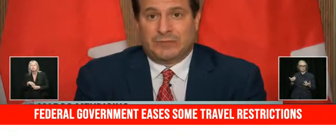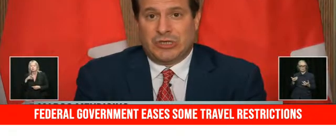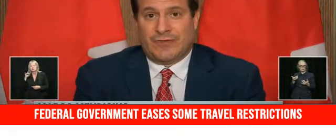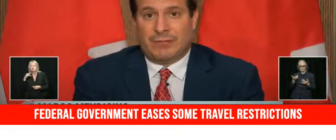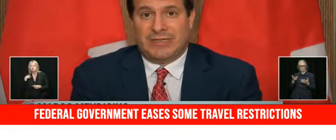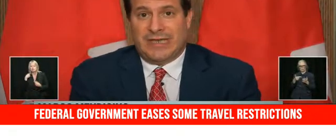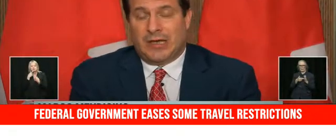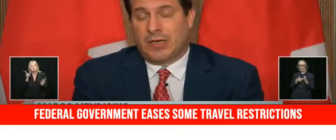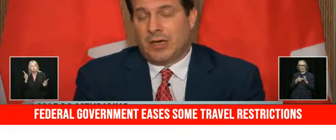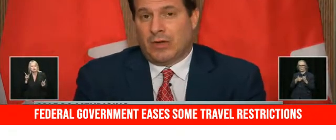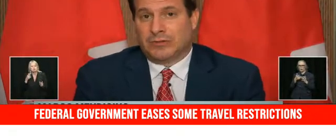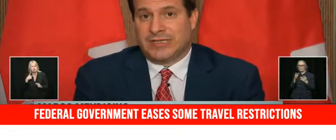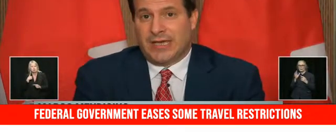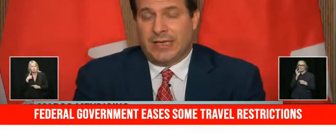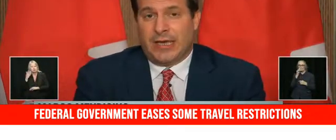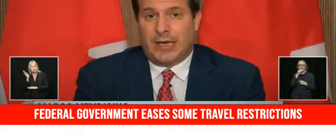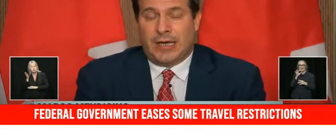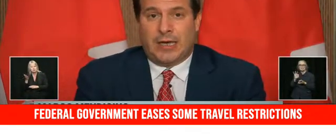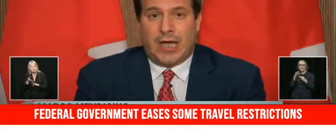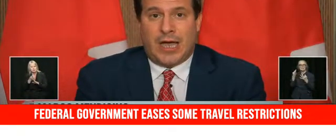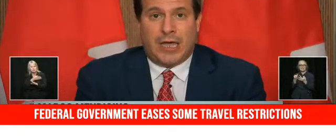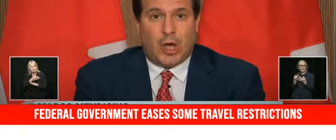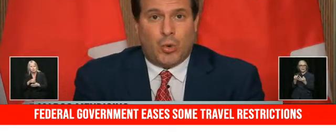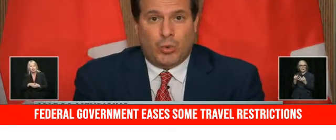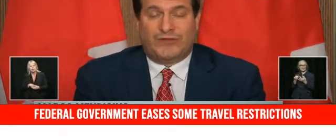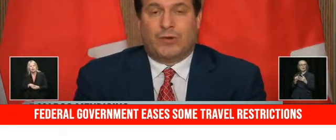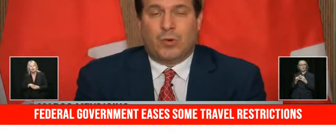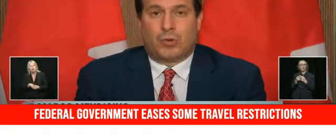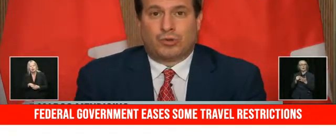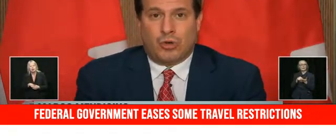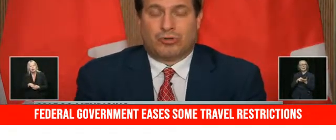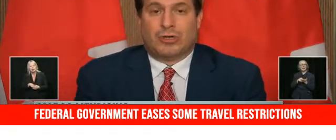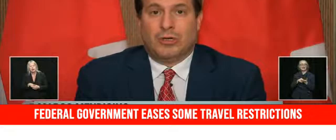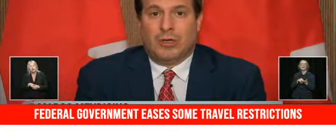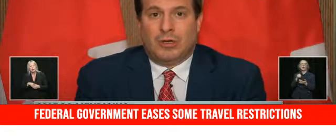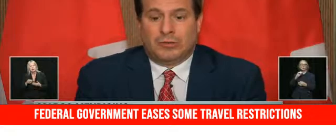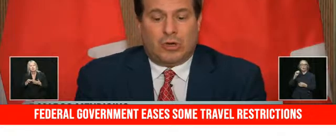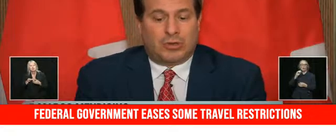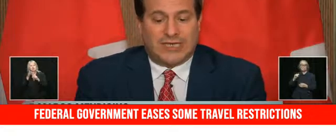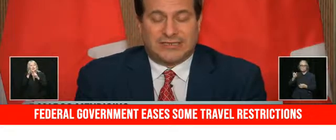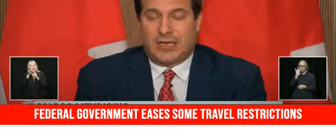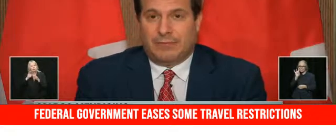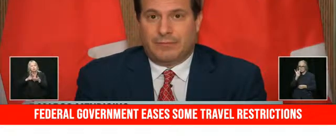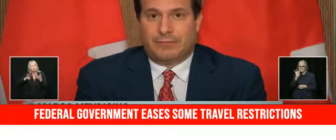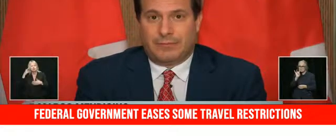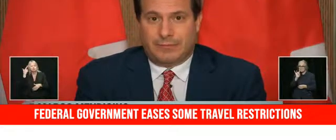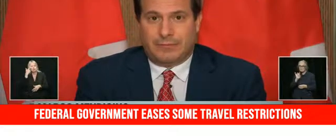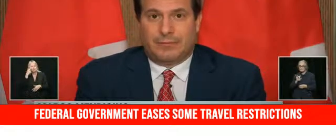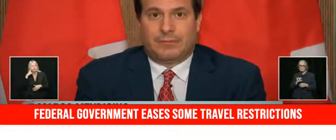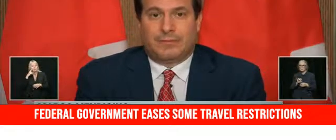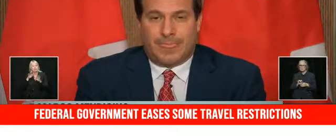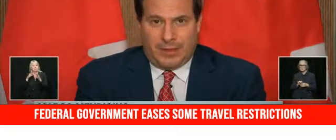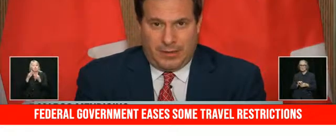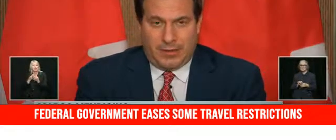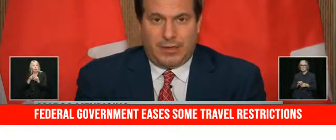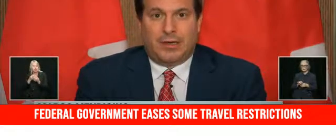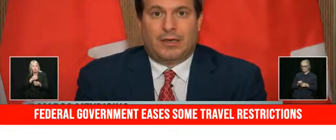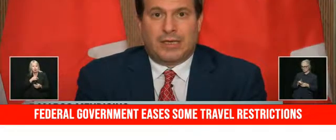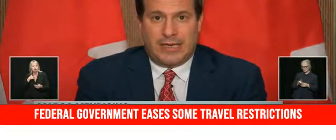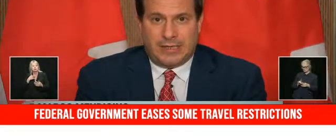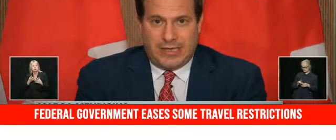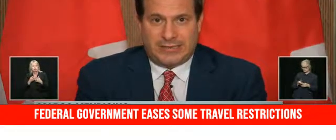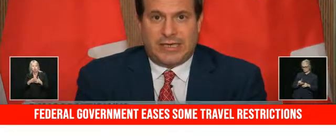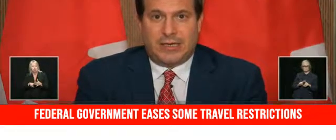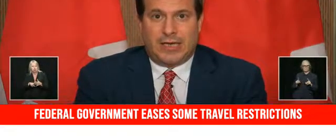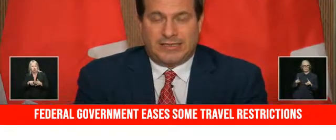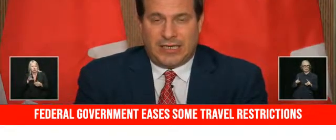les exemptions familiales commençaient à la 8 octobre. Donc, ça, c'est asking for compassion for Minister